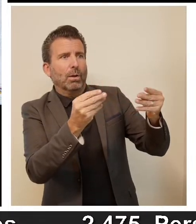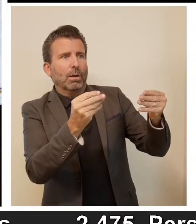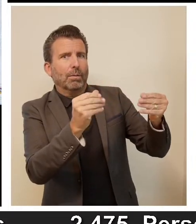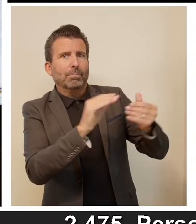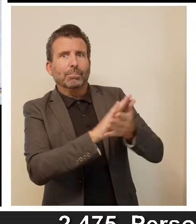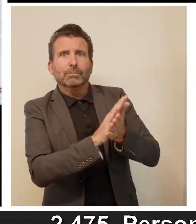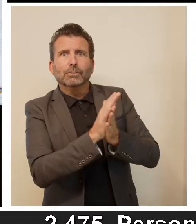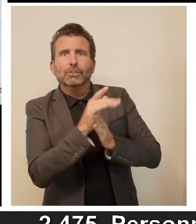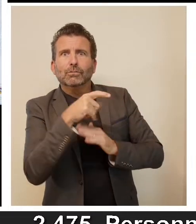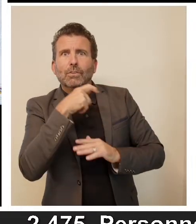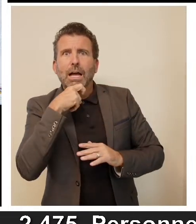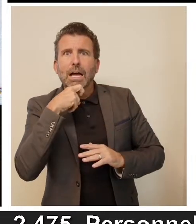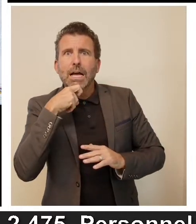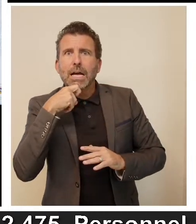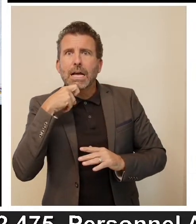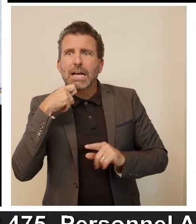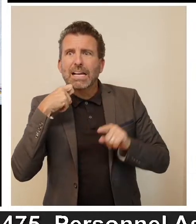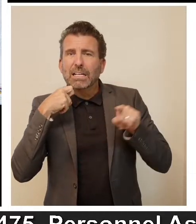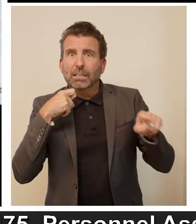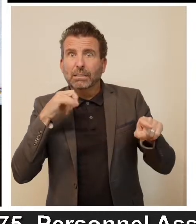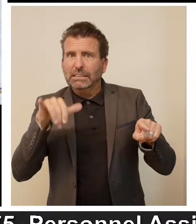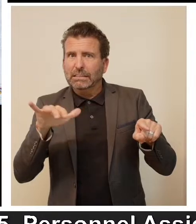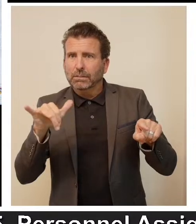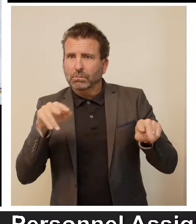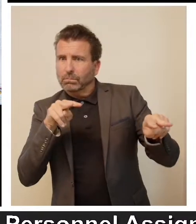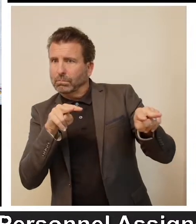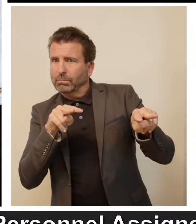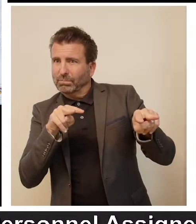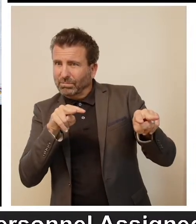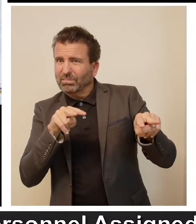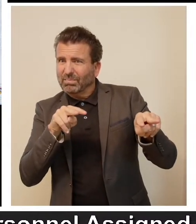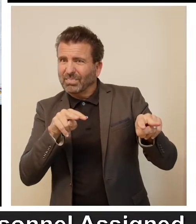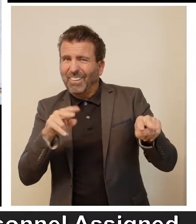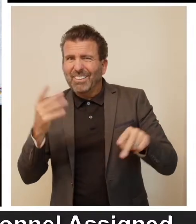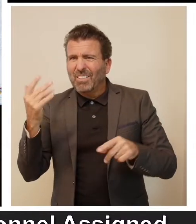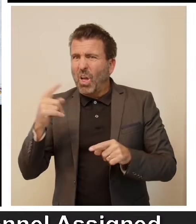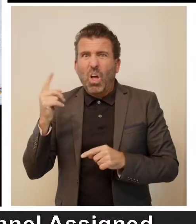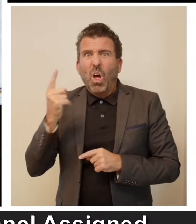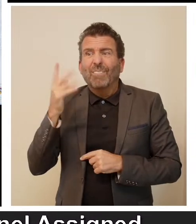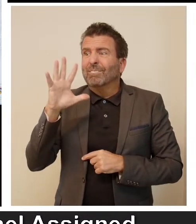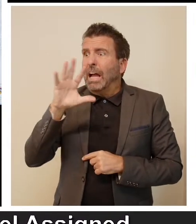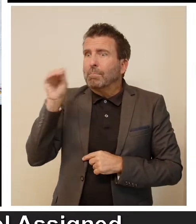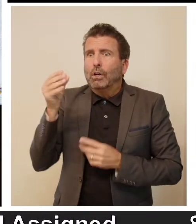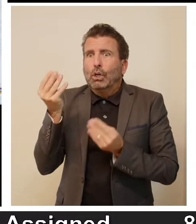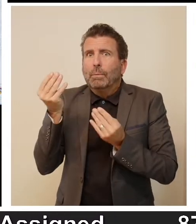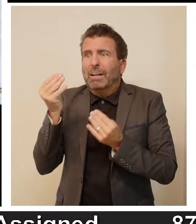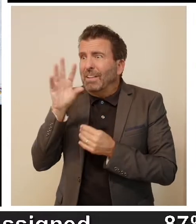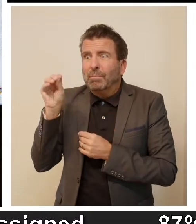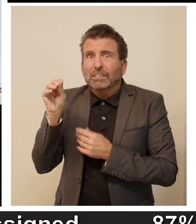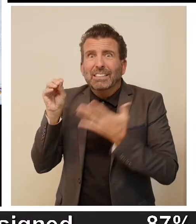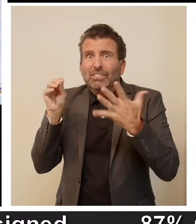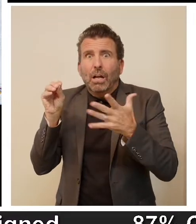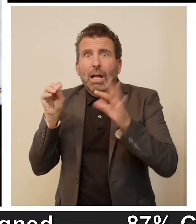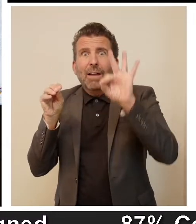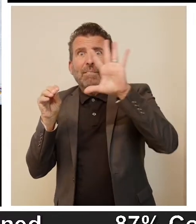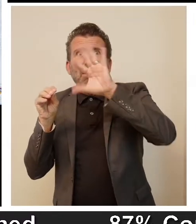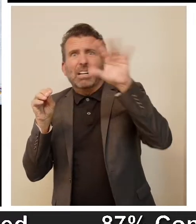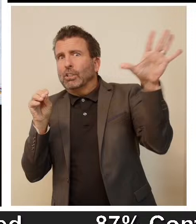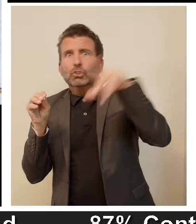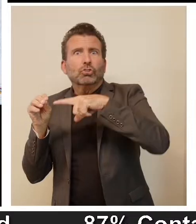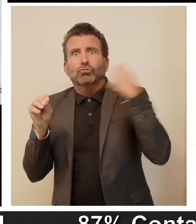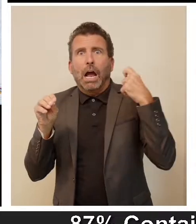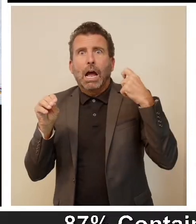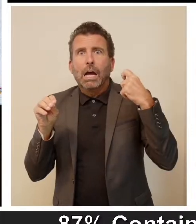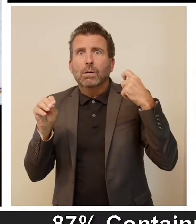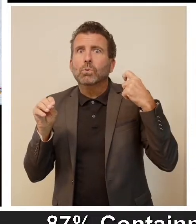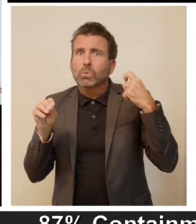We're down close to around 5-6% or so at the lower elevations. We've also had some gusty winds up at our upper elevations, and you